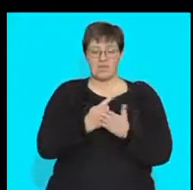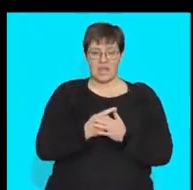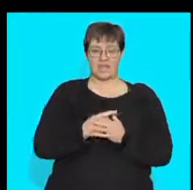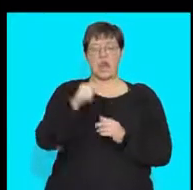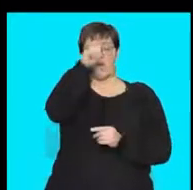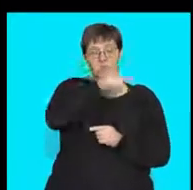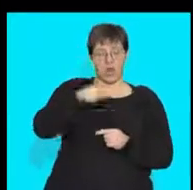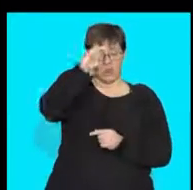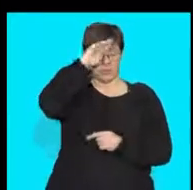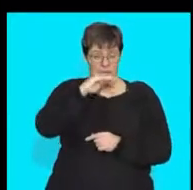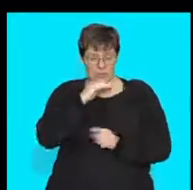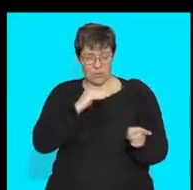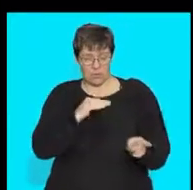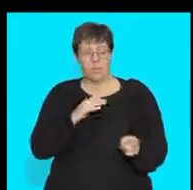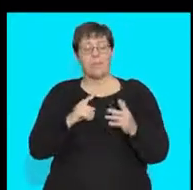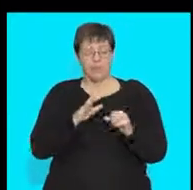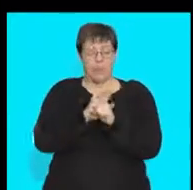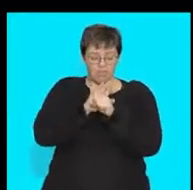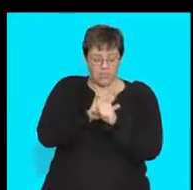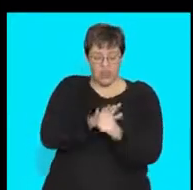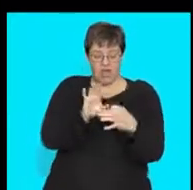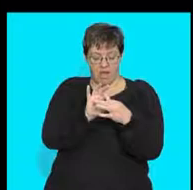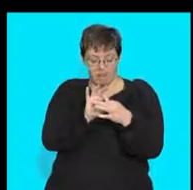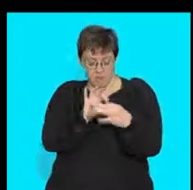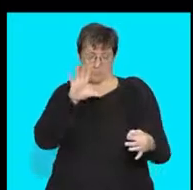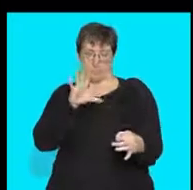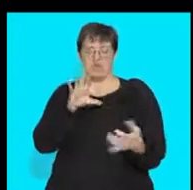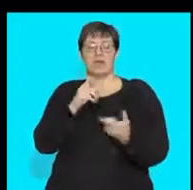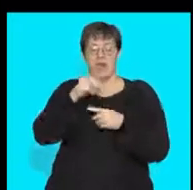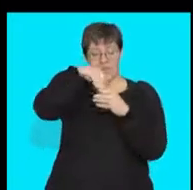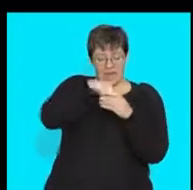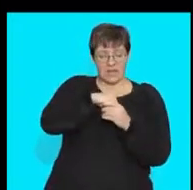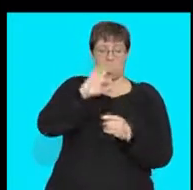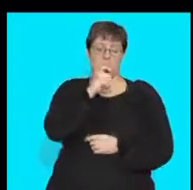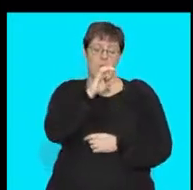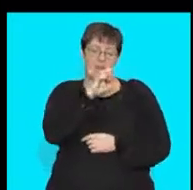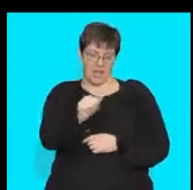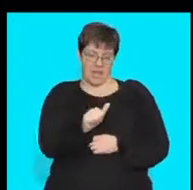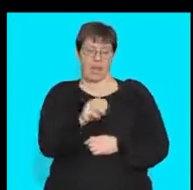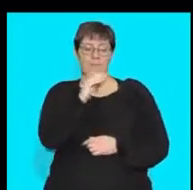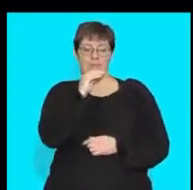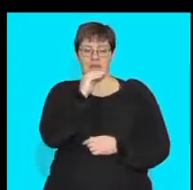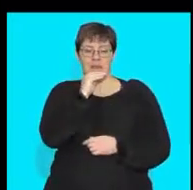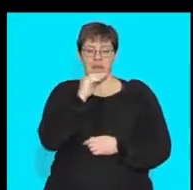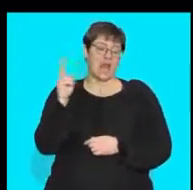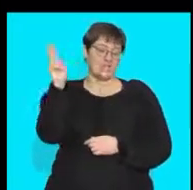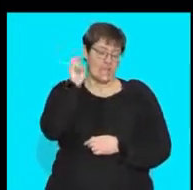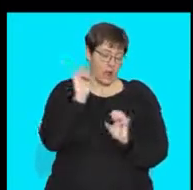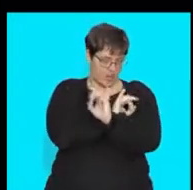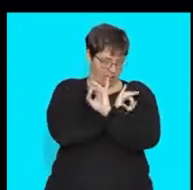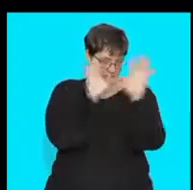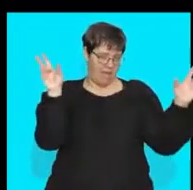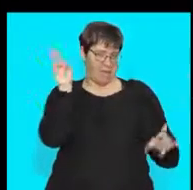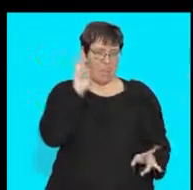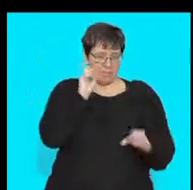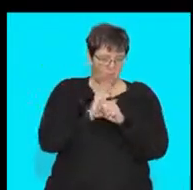last one, round window. What that does is releases the pressure in the cochlea so that there's no distortion